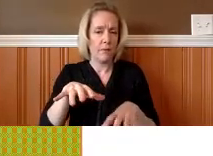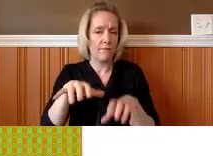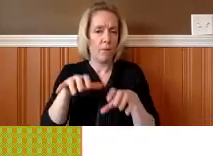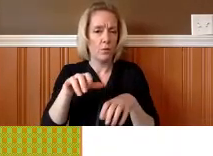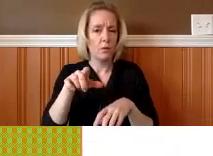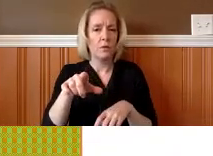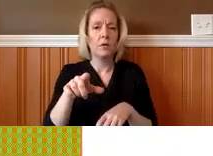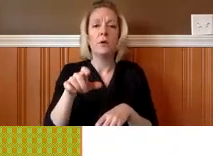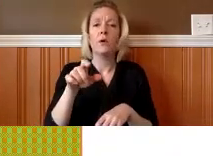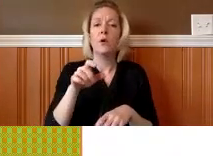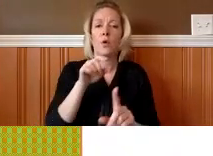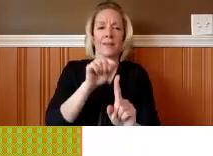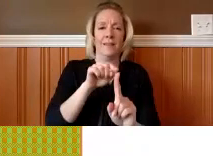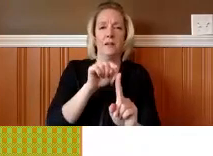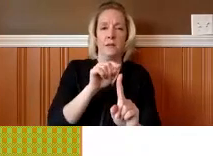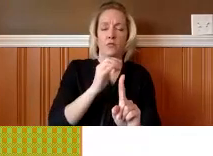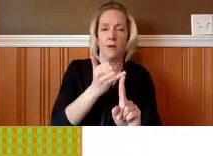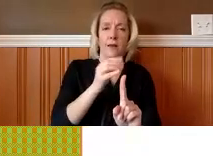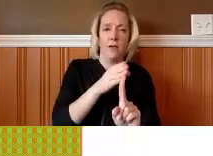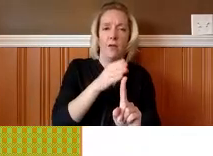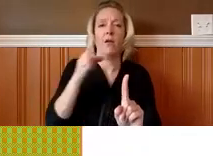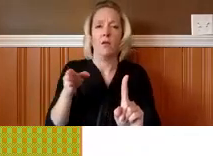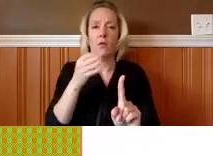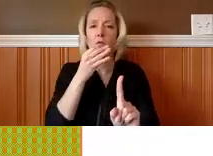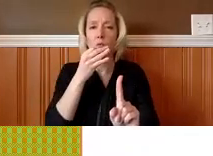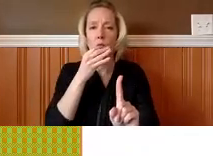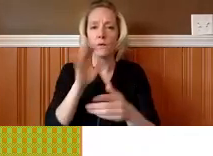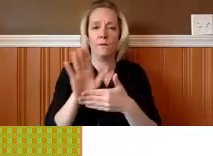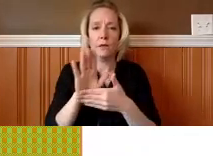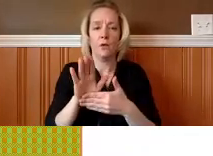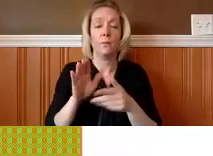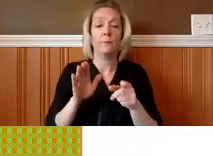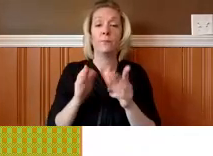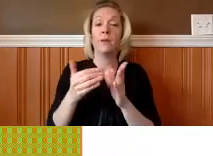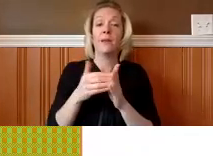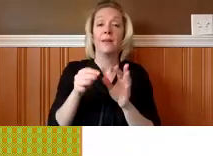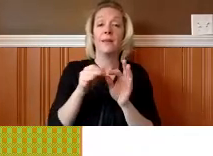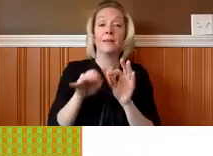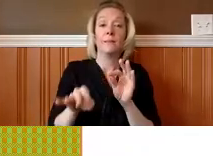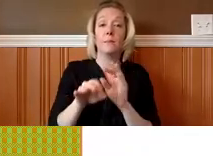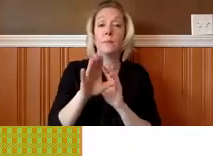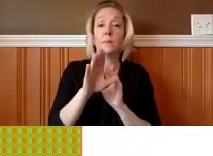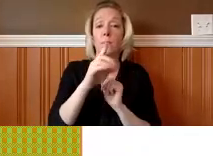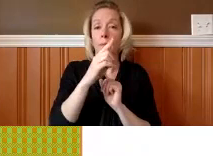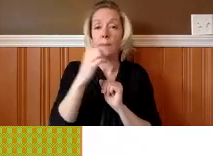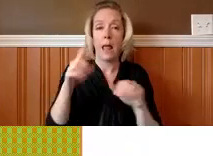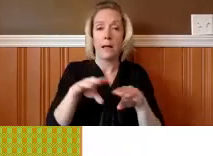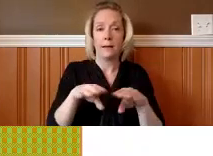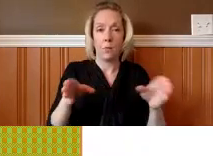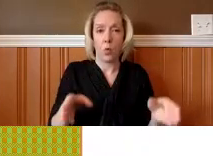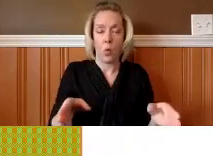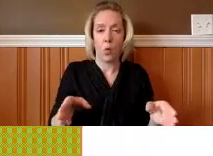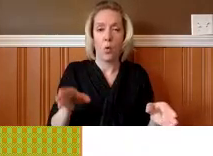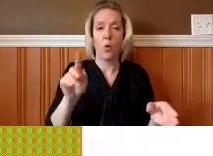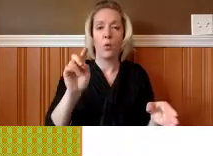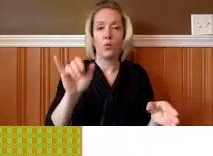we're only in this first video right here. Okay. Where he has the simple black background. Gotcha. And the toy. He needed